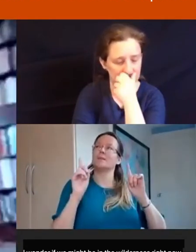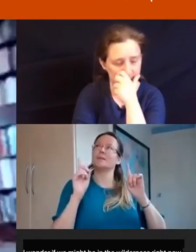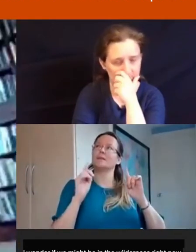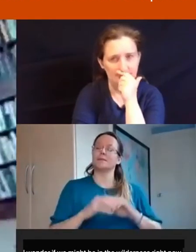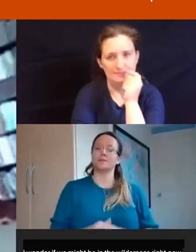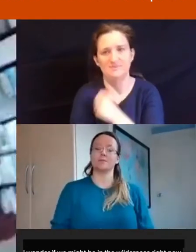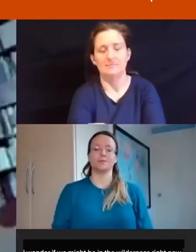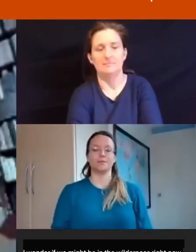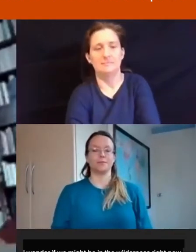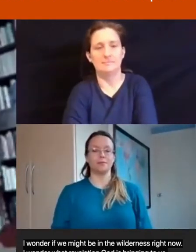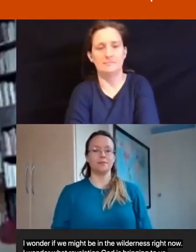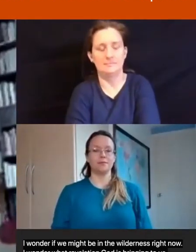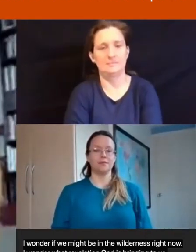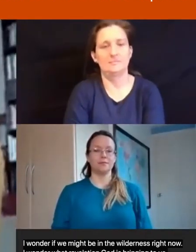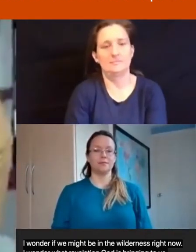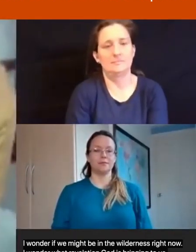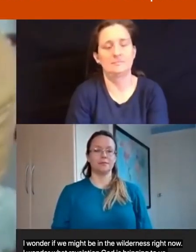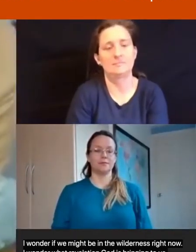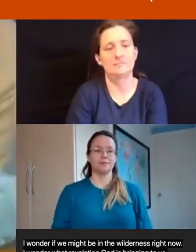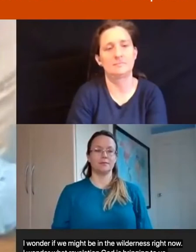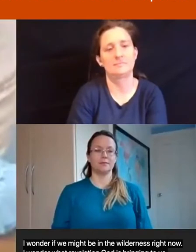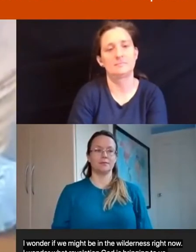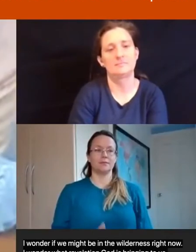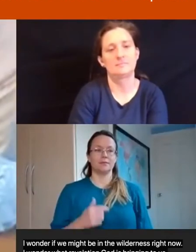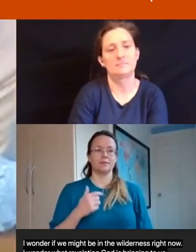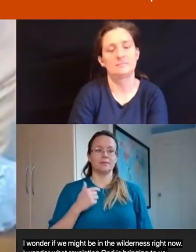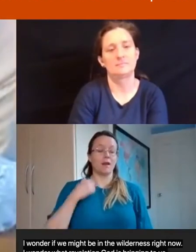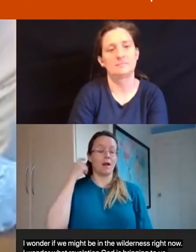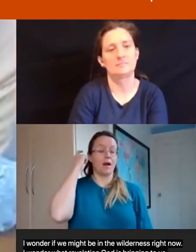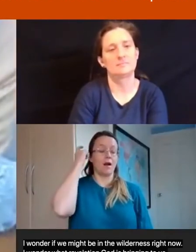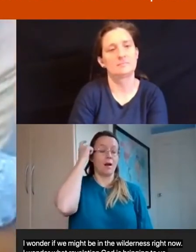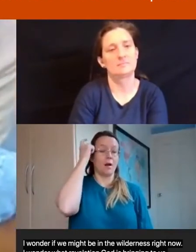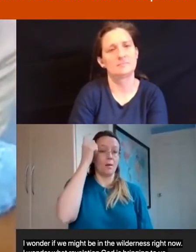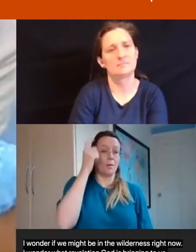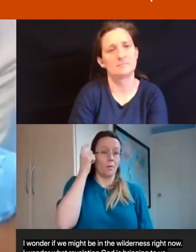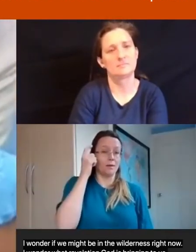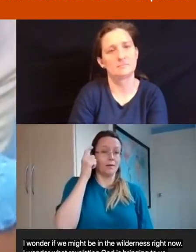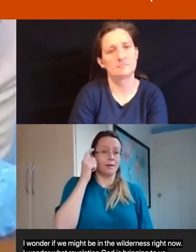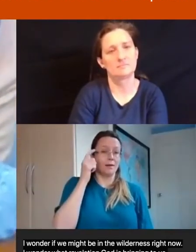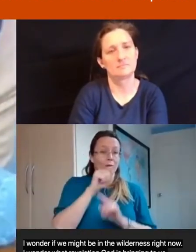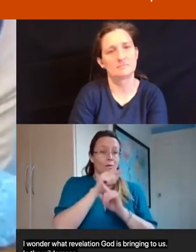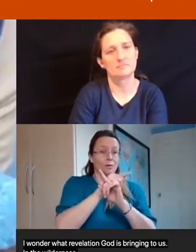I wonder what you wonder about this story.